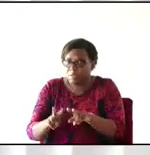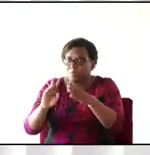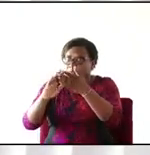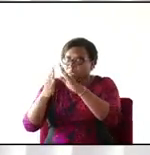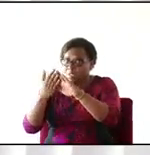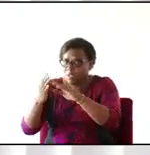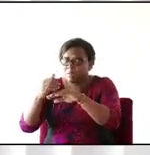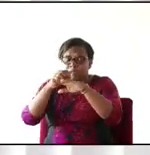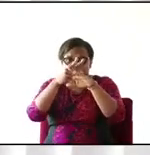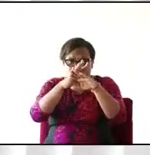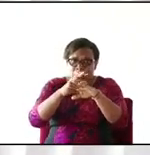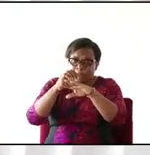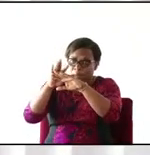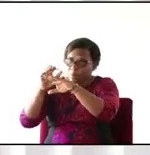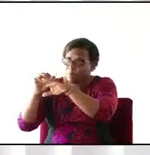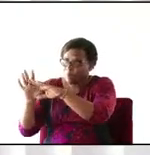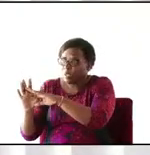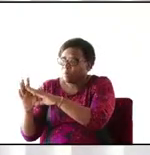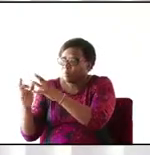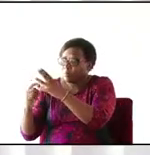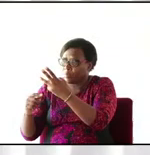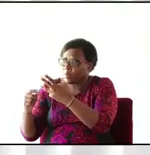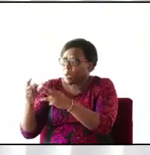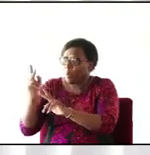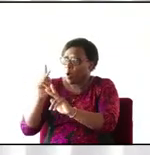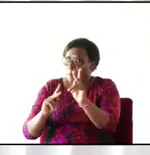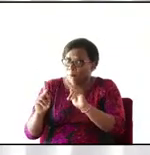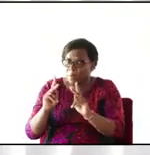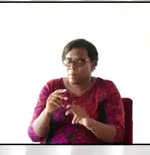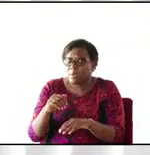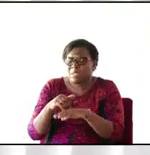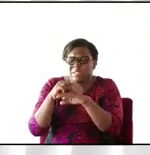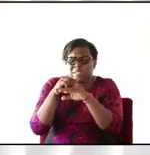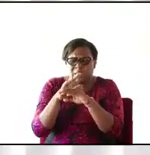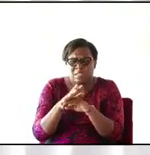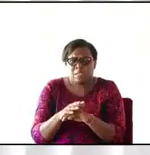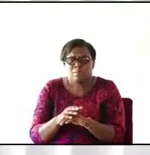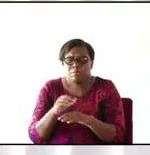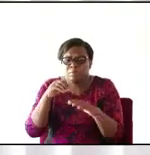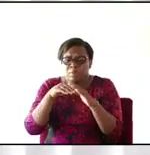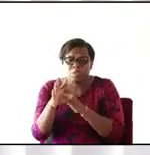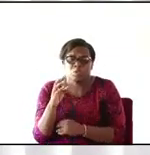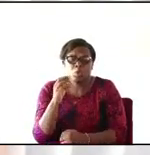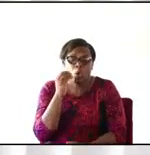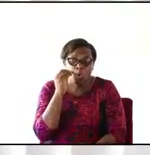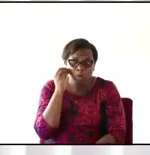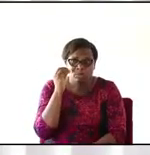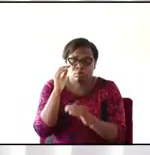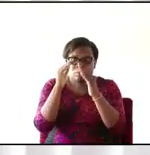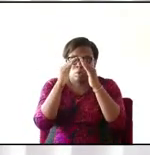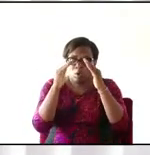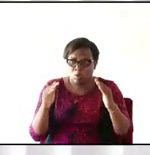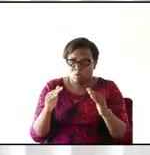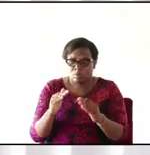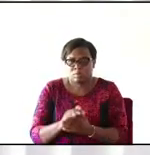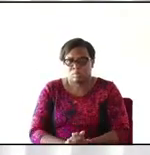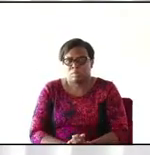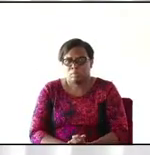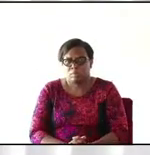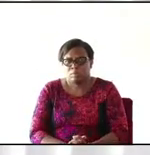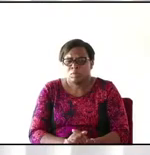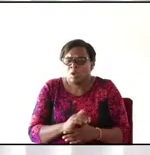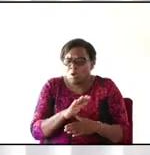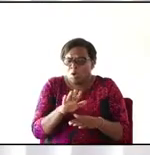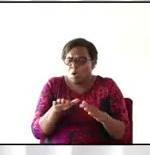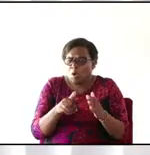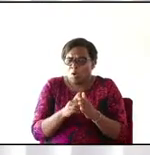He sends them among people, and he sends them into their homes. All of that is part and parcel